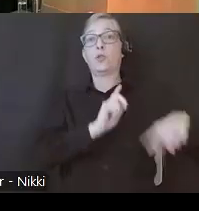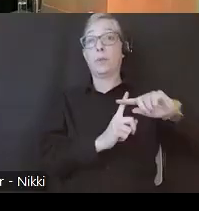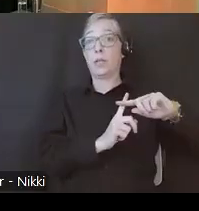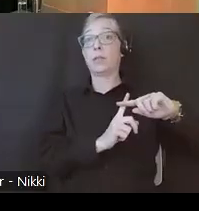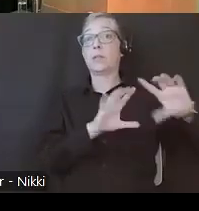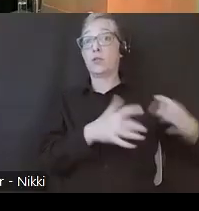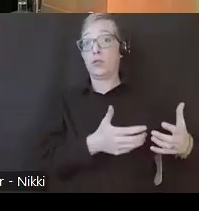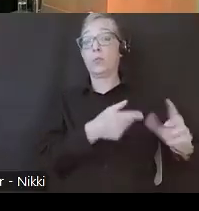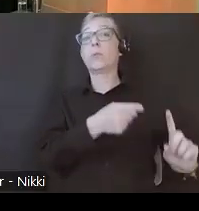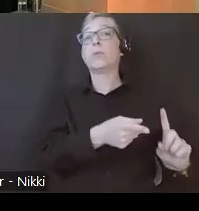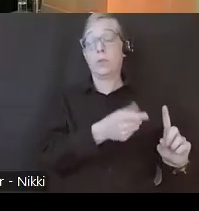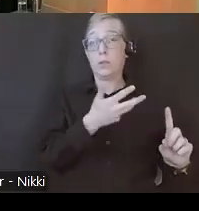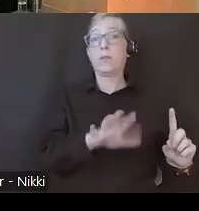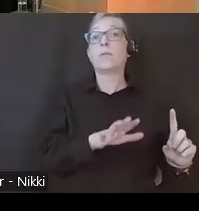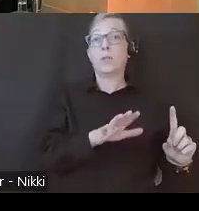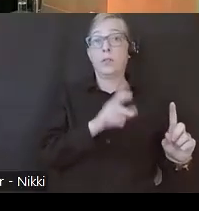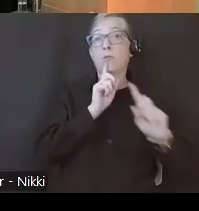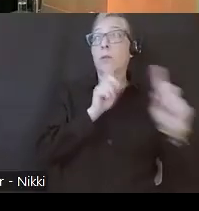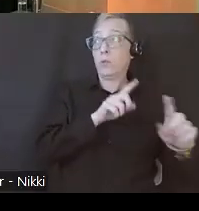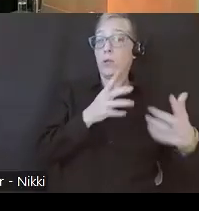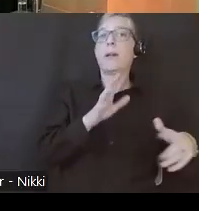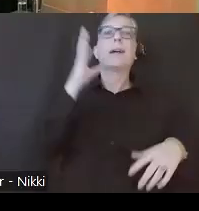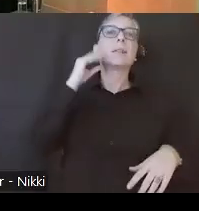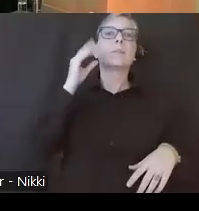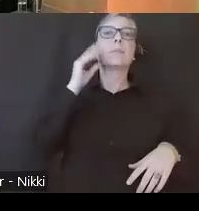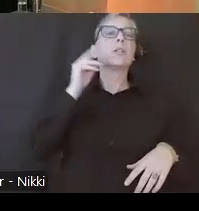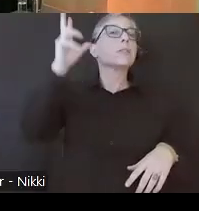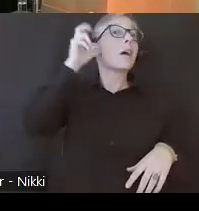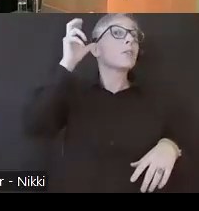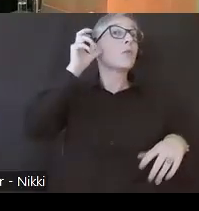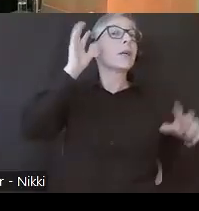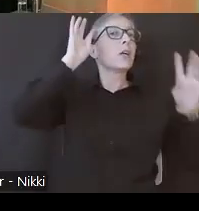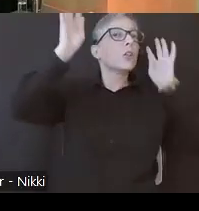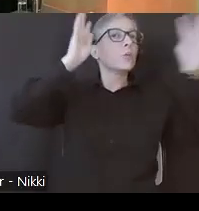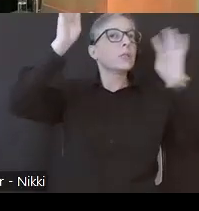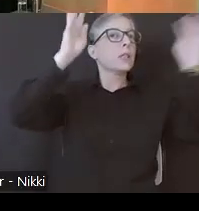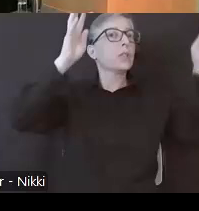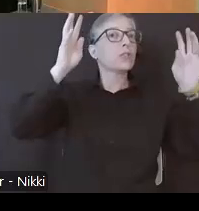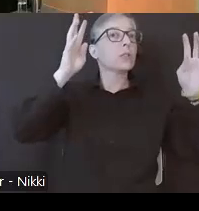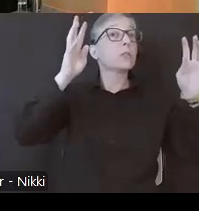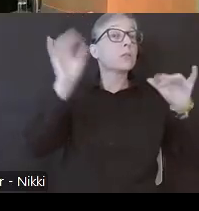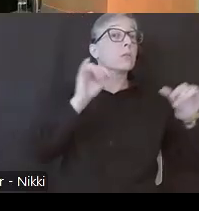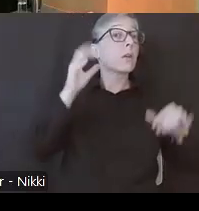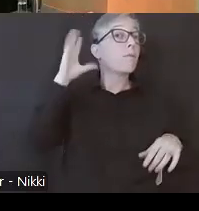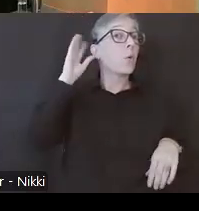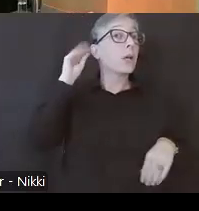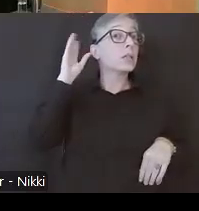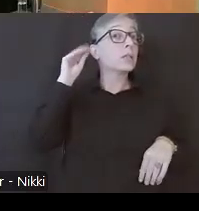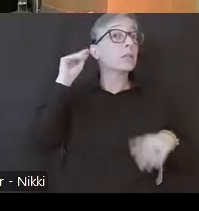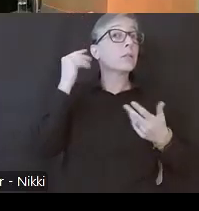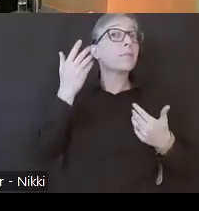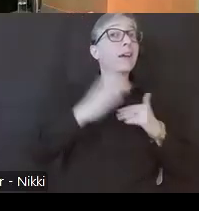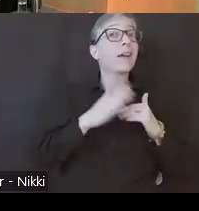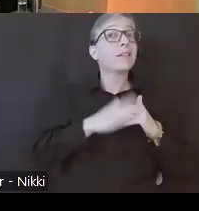reported experiencing auditory hallucinations in the form of a voice at least once a week for the past 3 months at